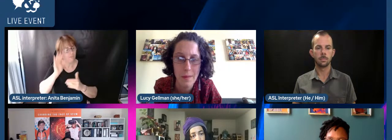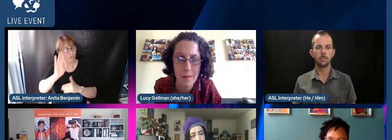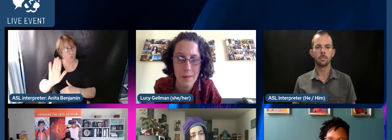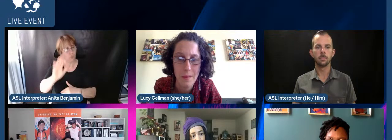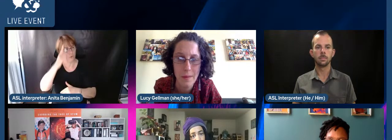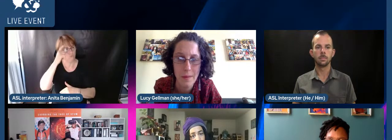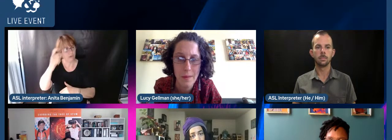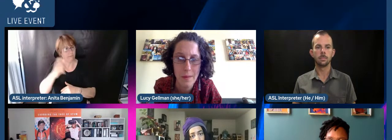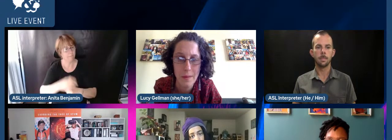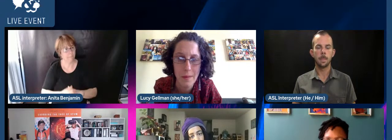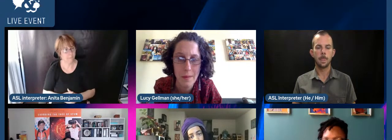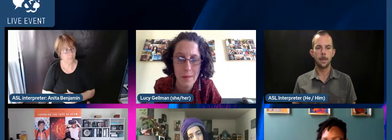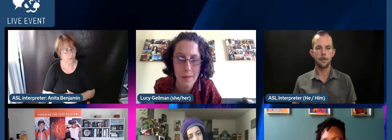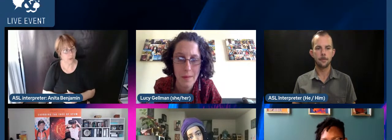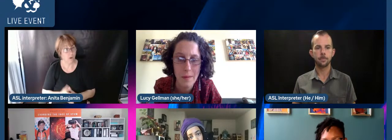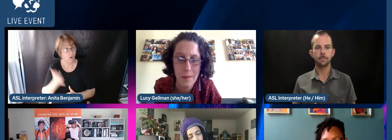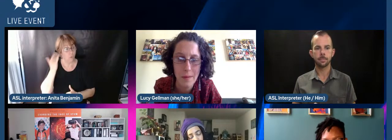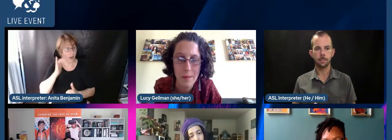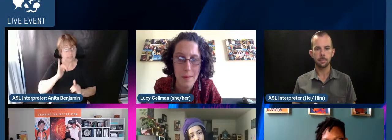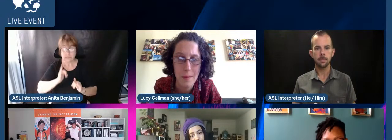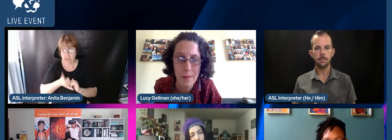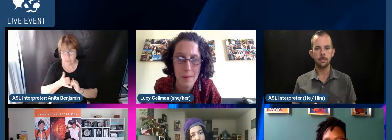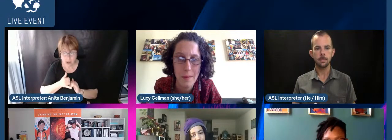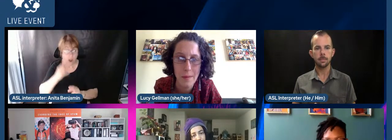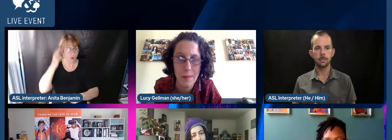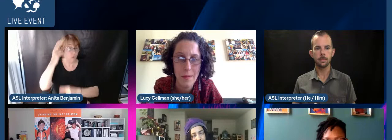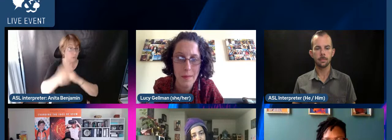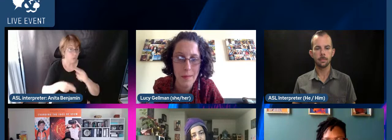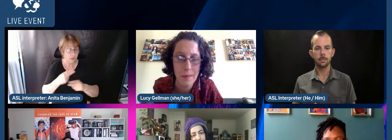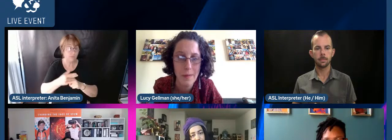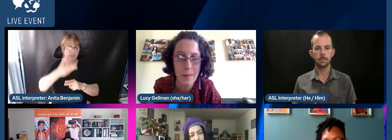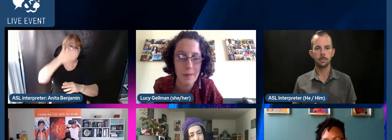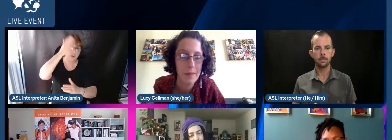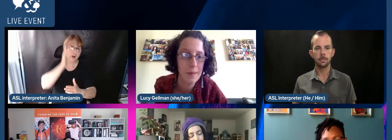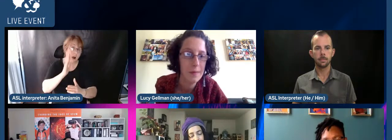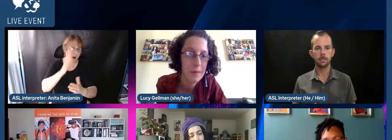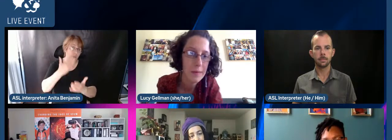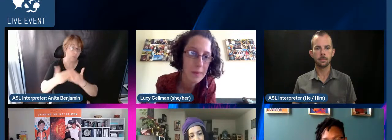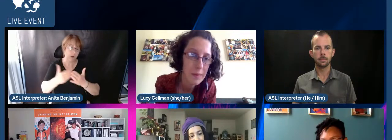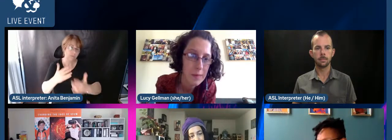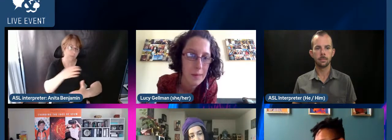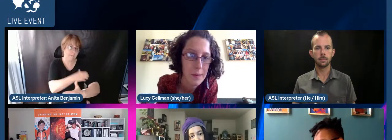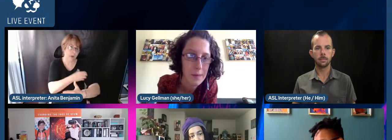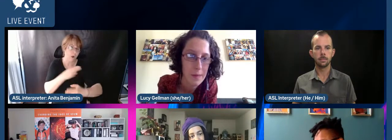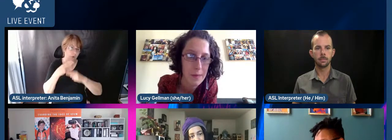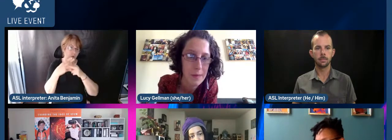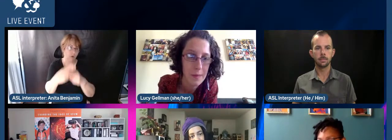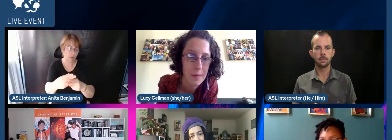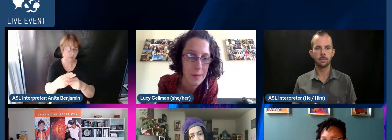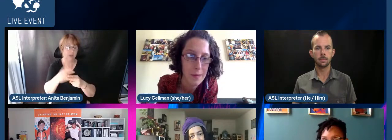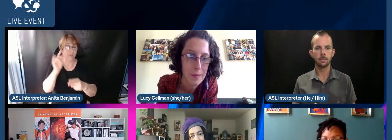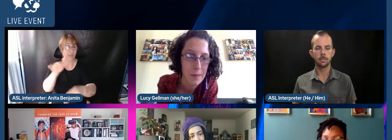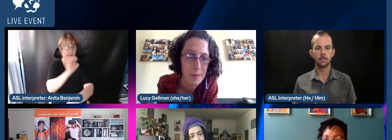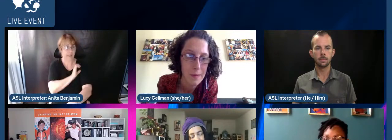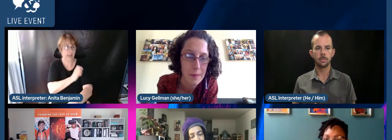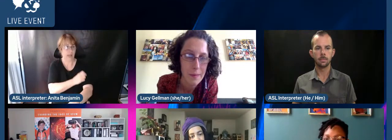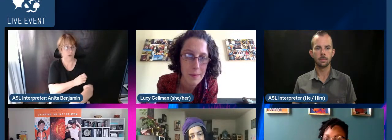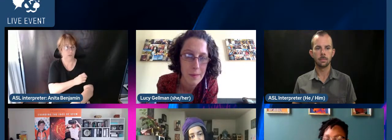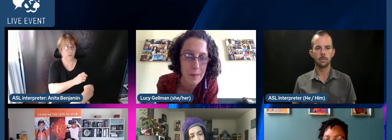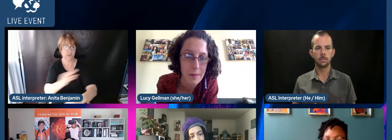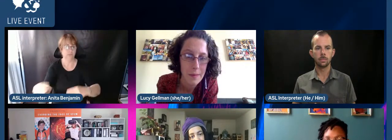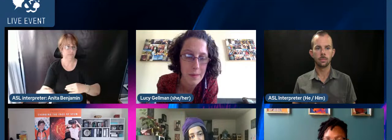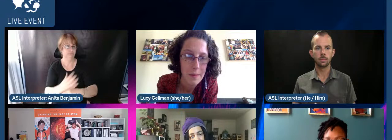because somehow the universe or God or whatever you want to call it, those energies come back to